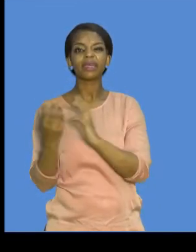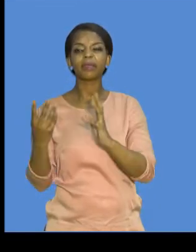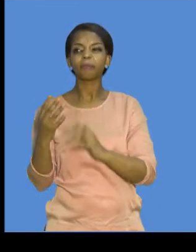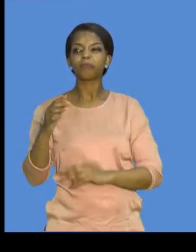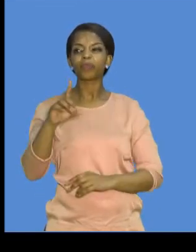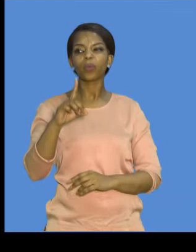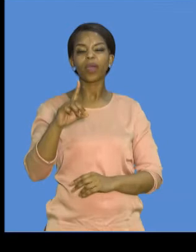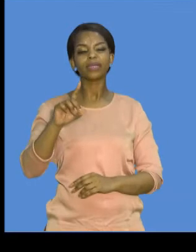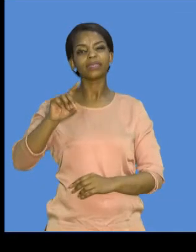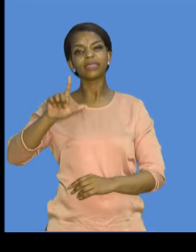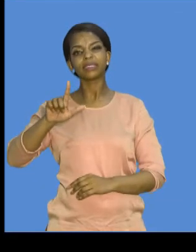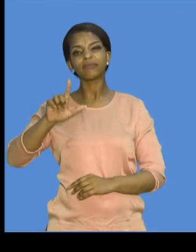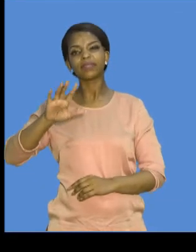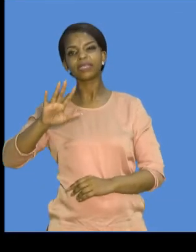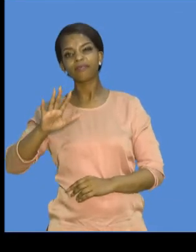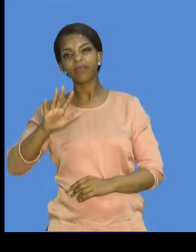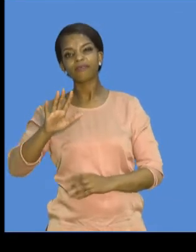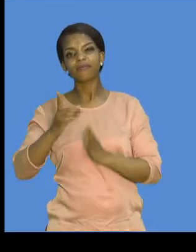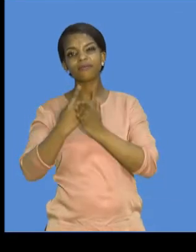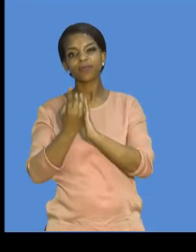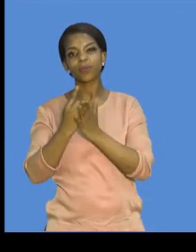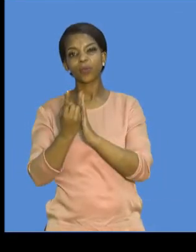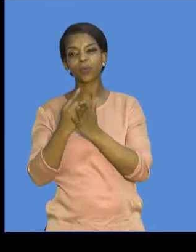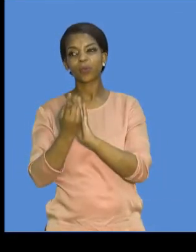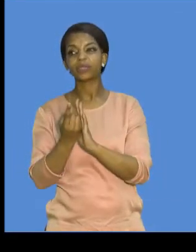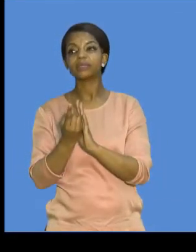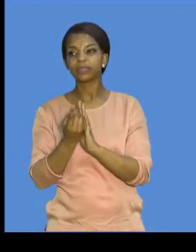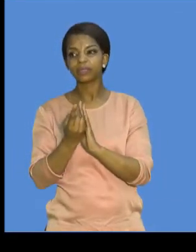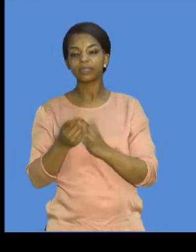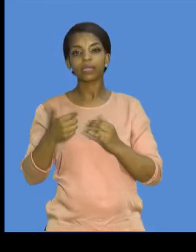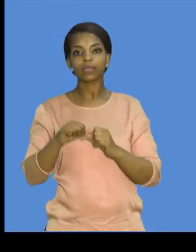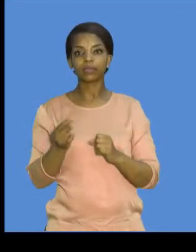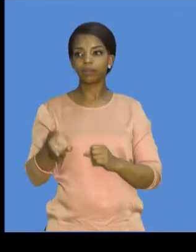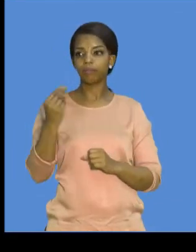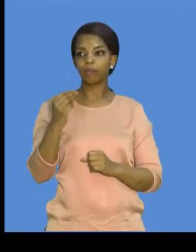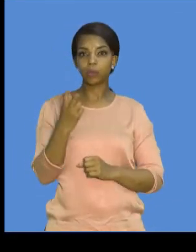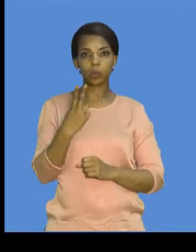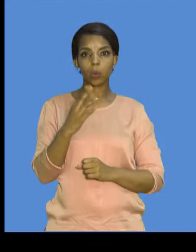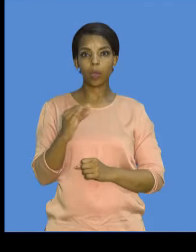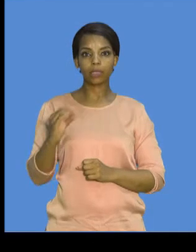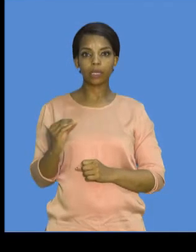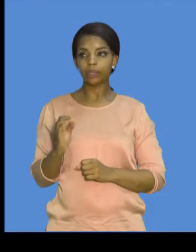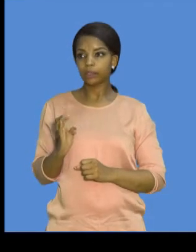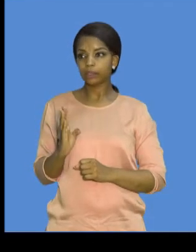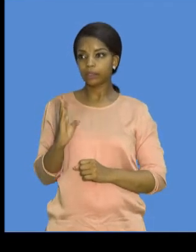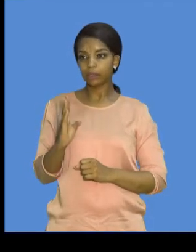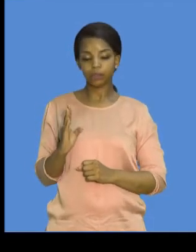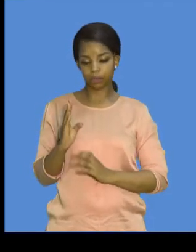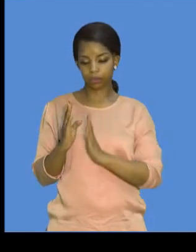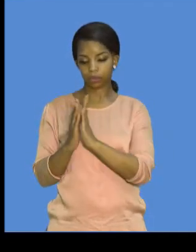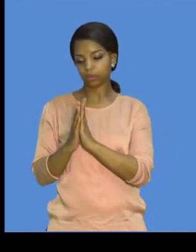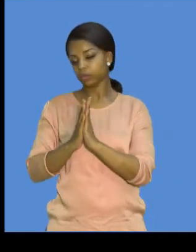175 weeks. And then you get to 200 weeks, you can see it's half of that, and then it gets there, it's